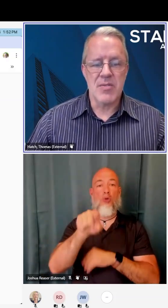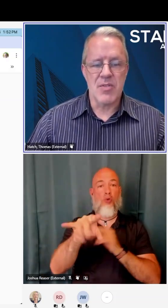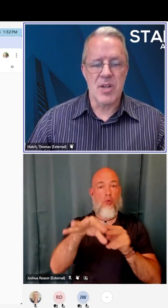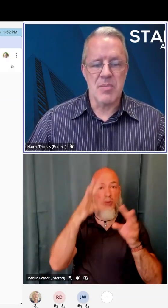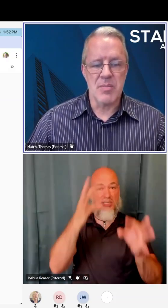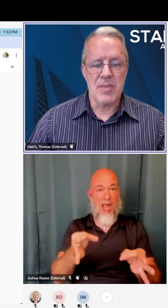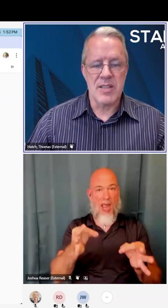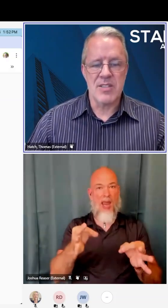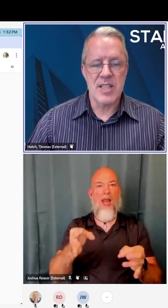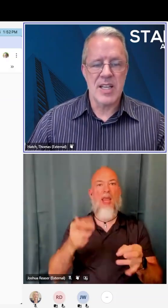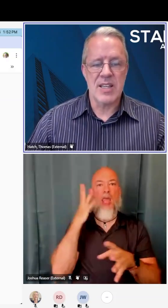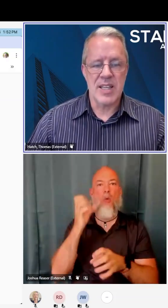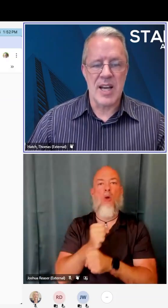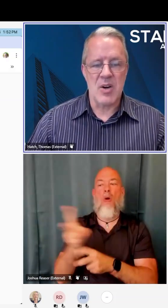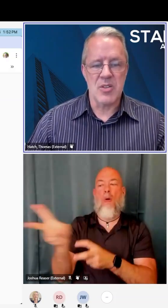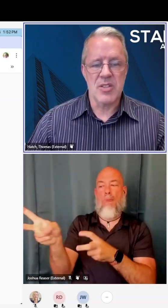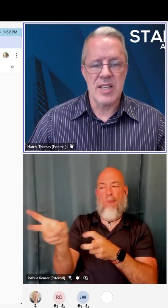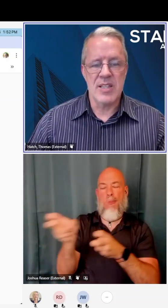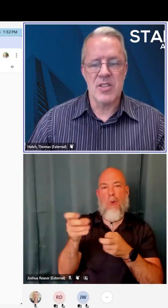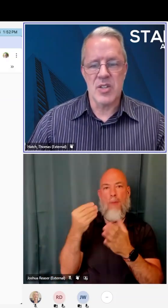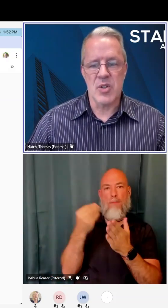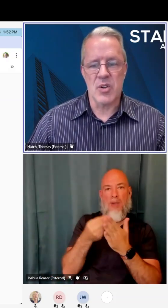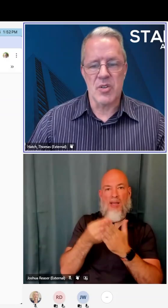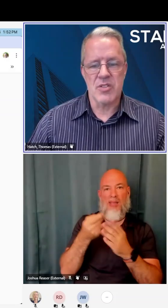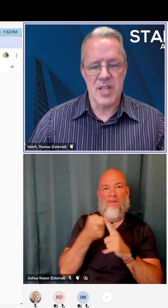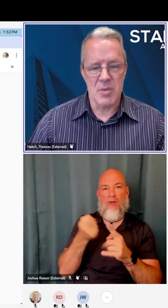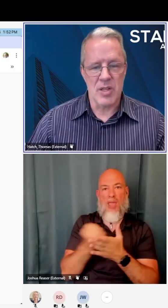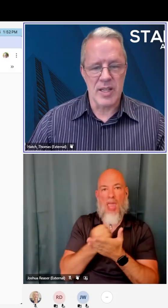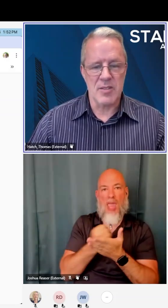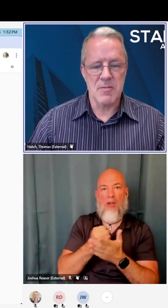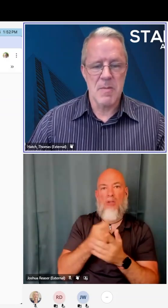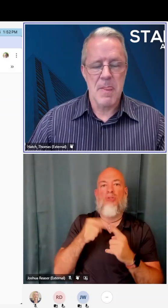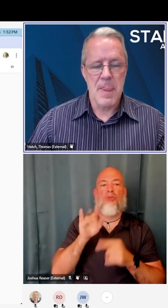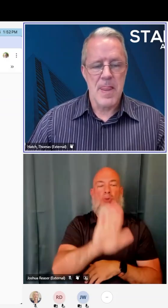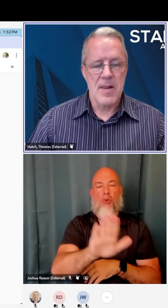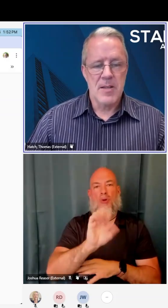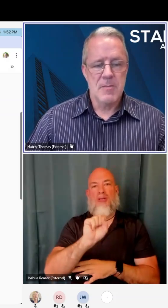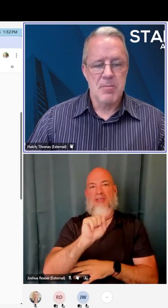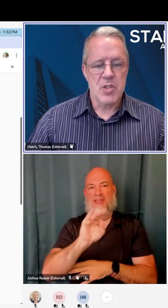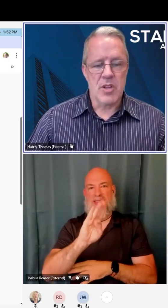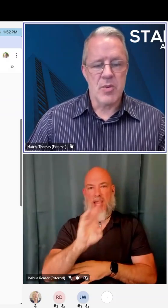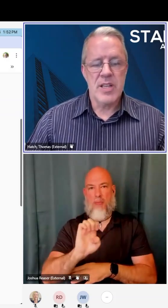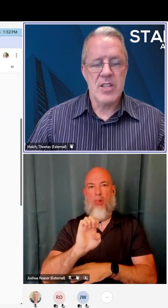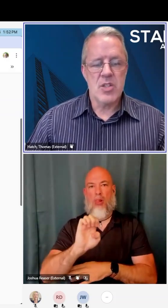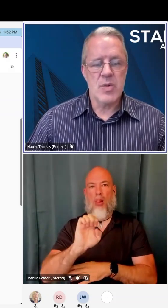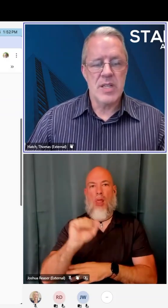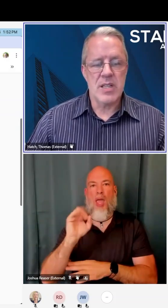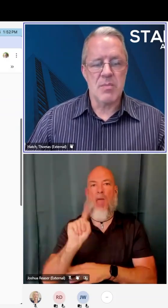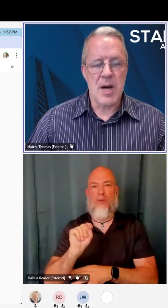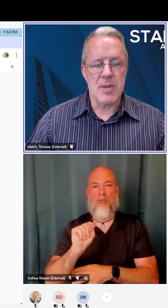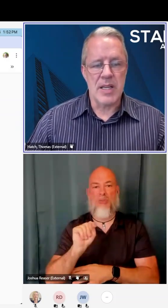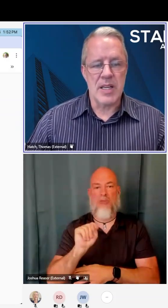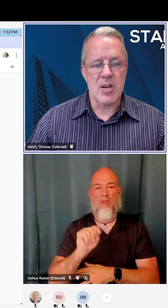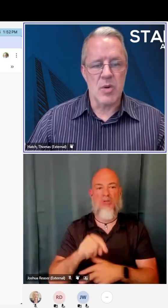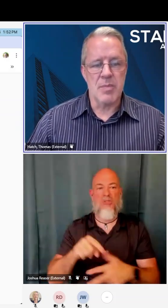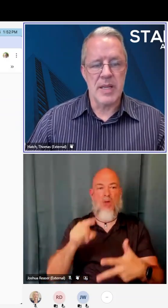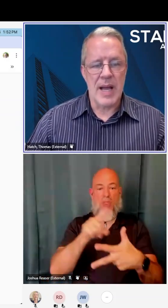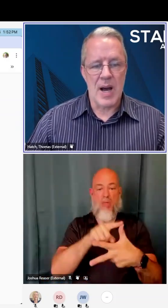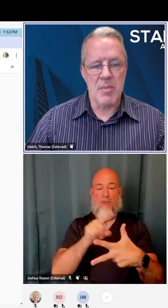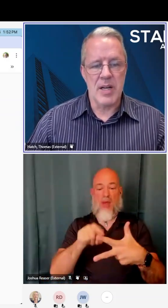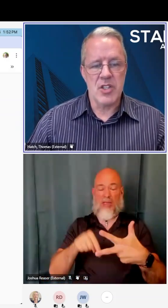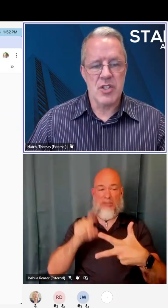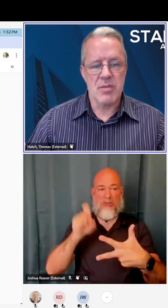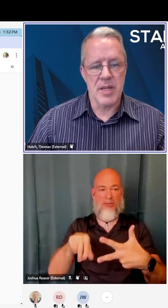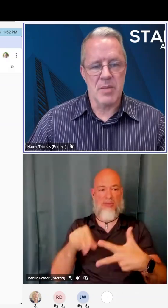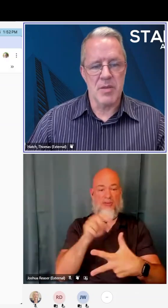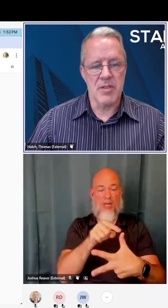pull money from a designated account into your stable account. So the three things you would need to populate here would be